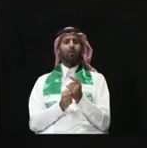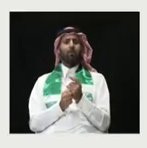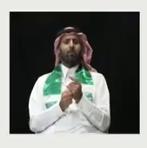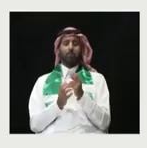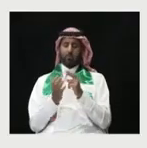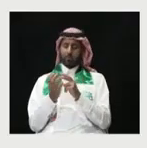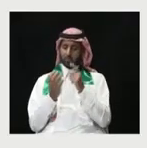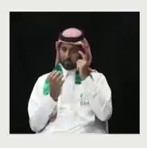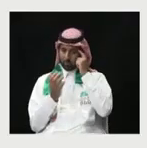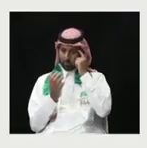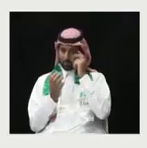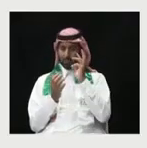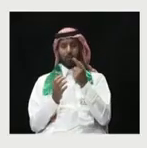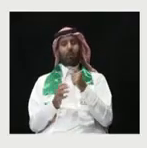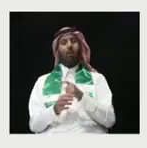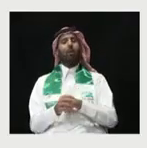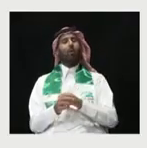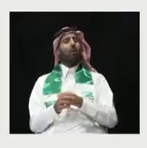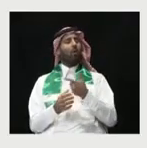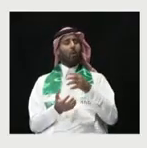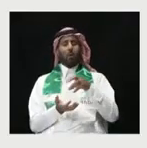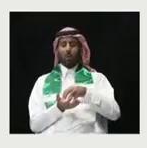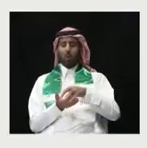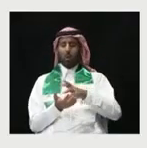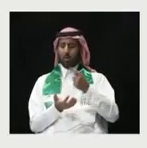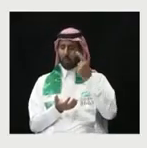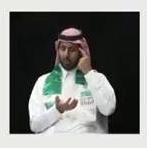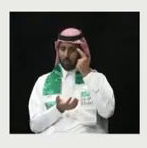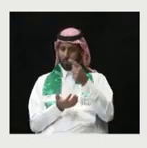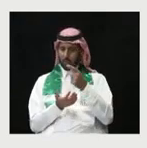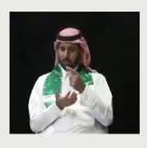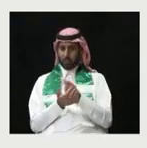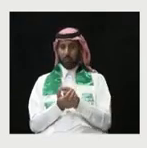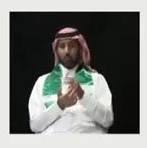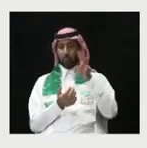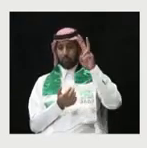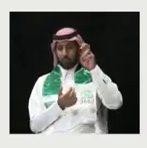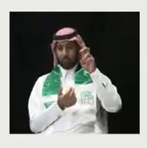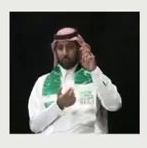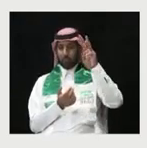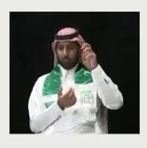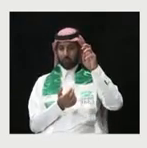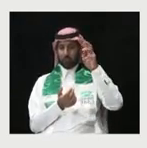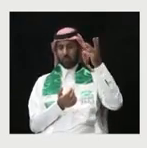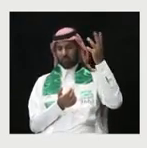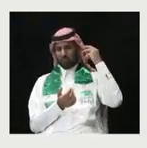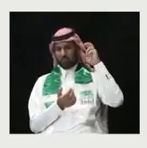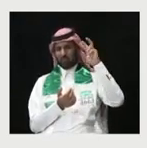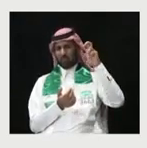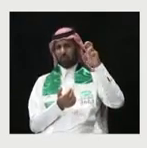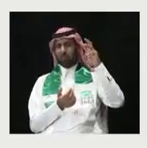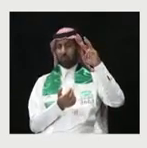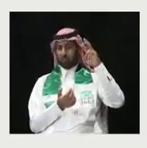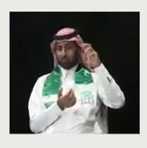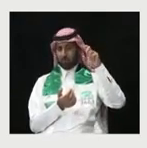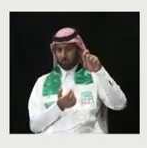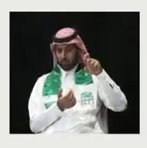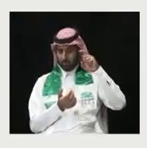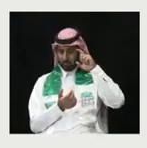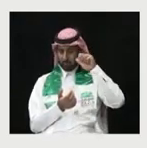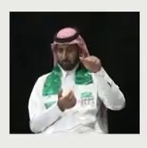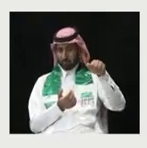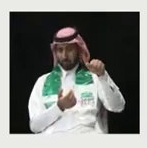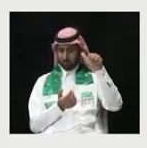reading. When or where did it happen? In 2016. It was announced in